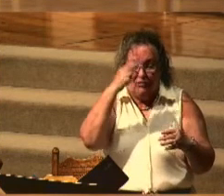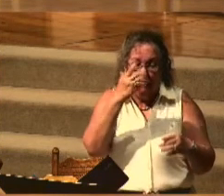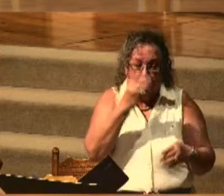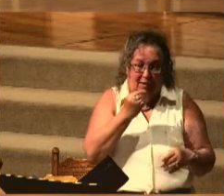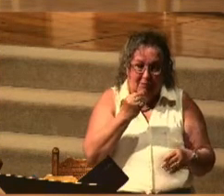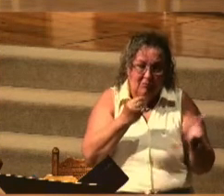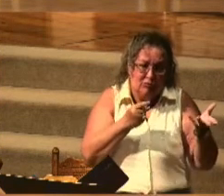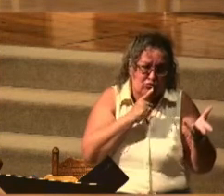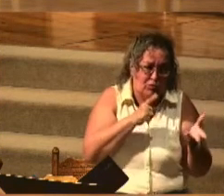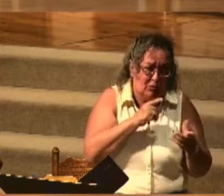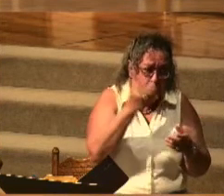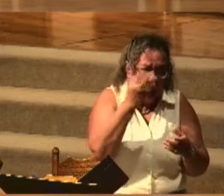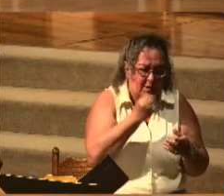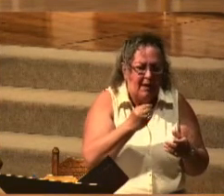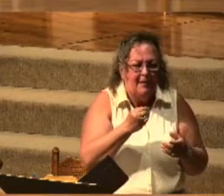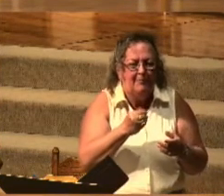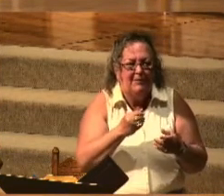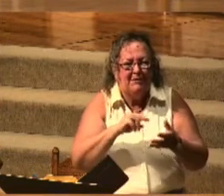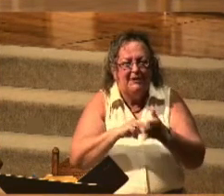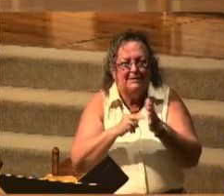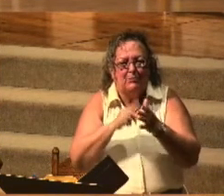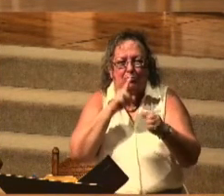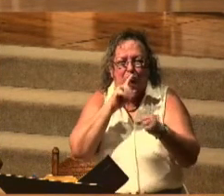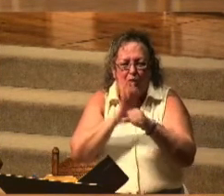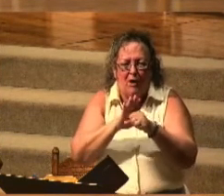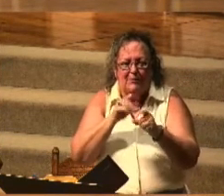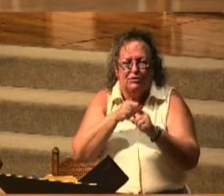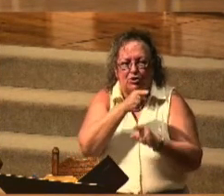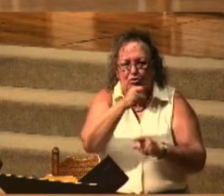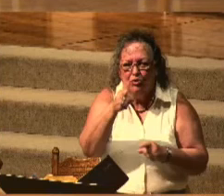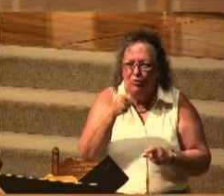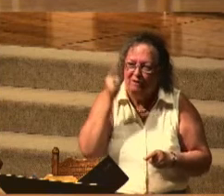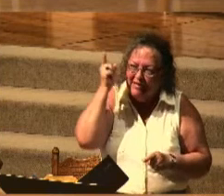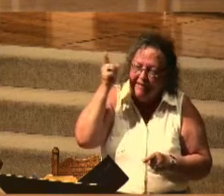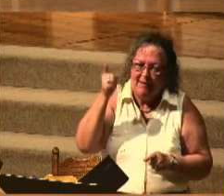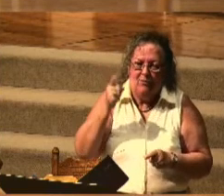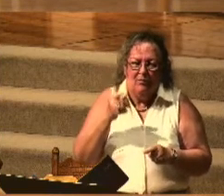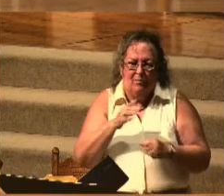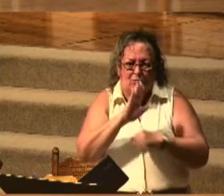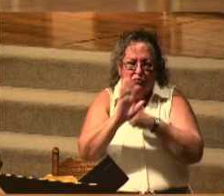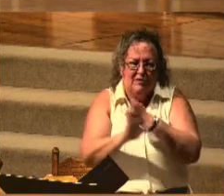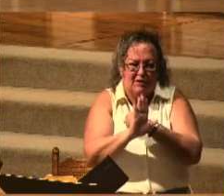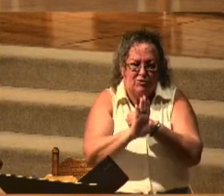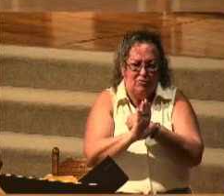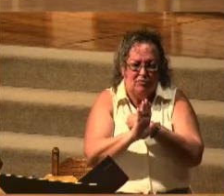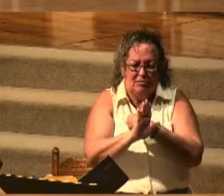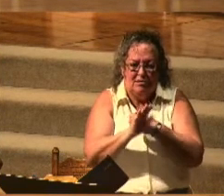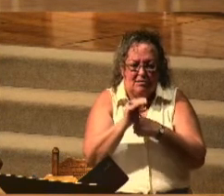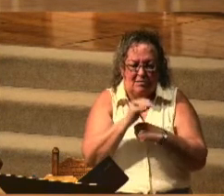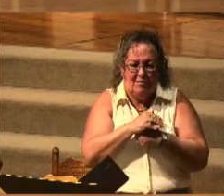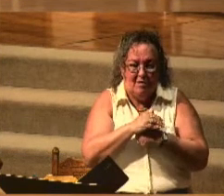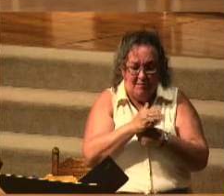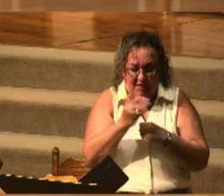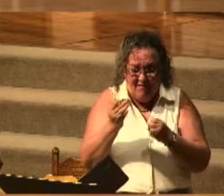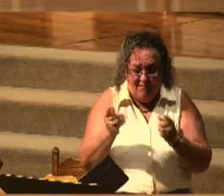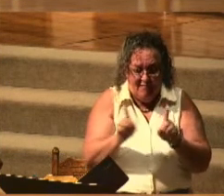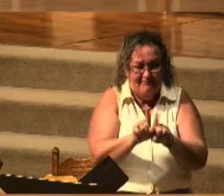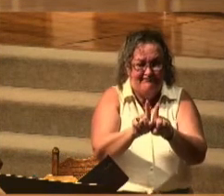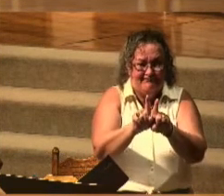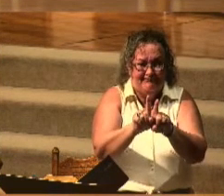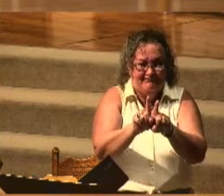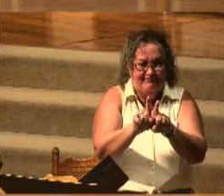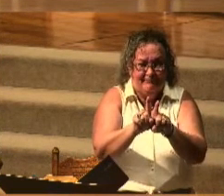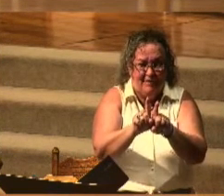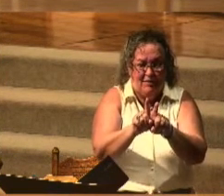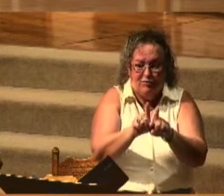pretty, it's a promise to you that he'll be there for you. See, all you got to do is just put up